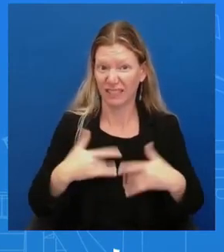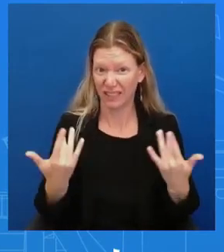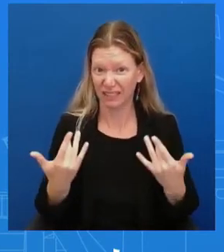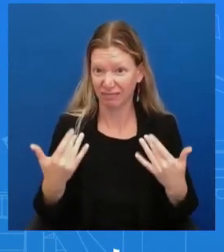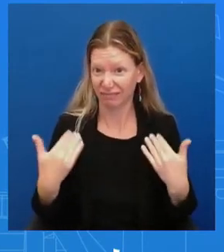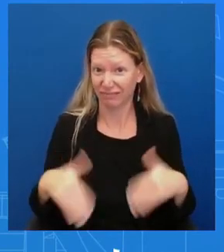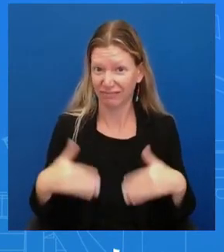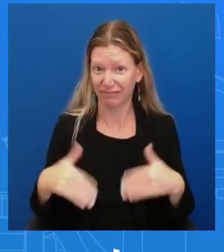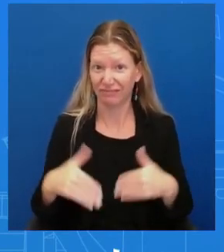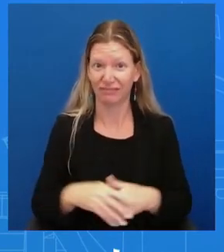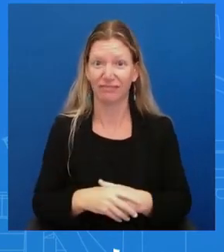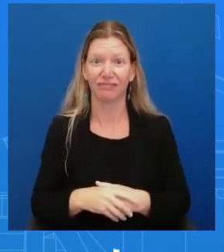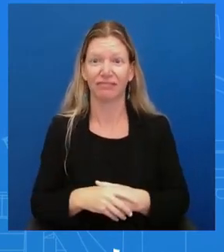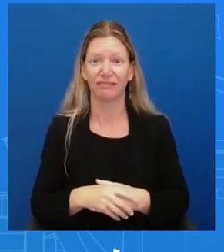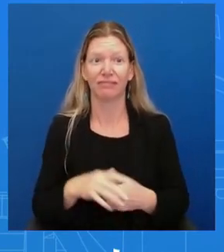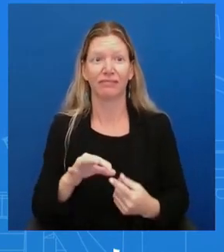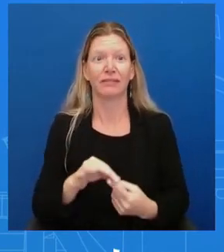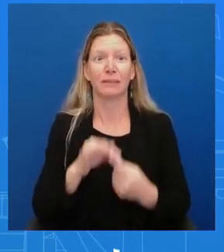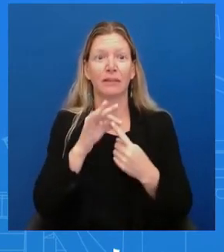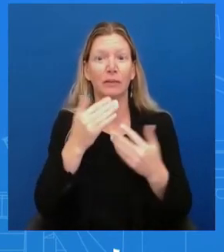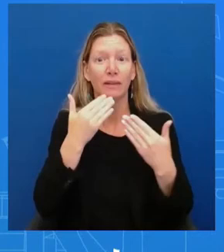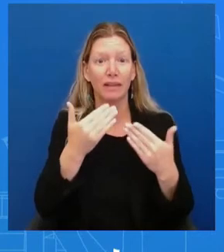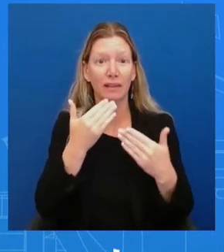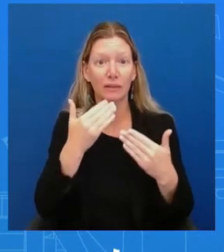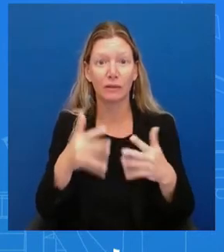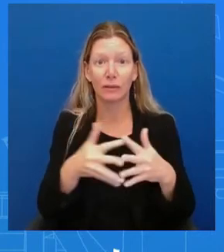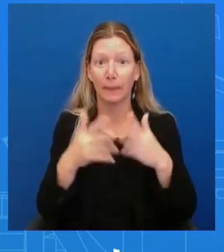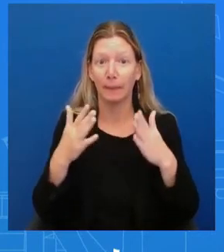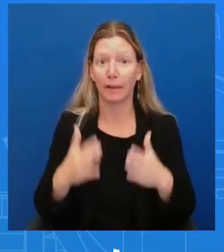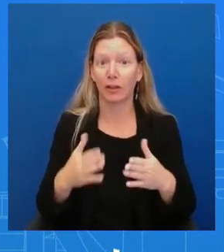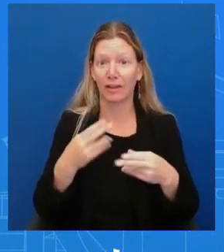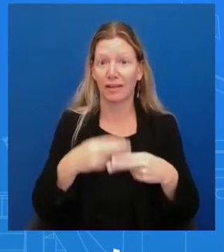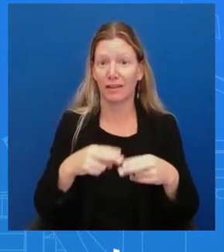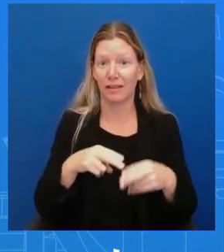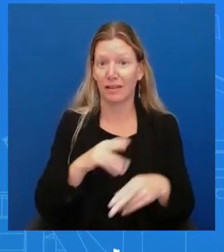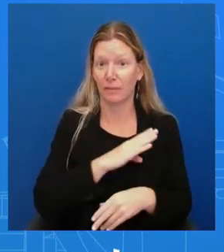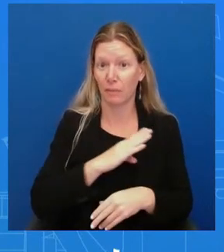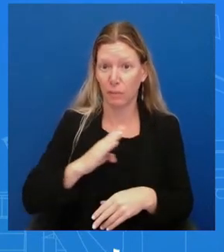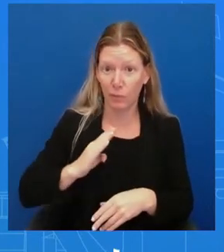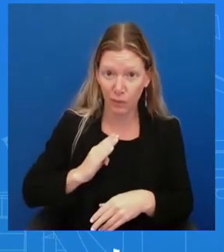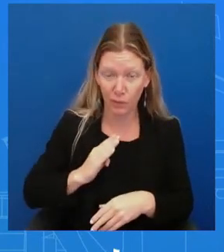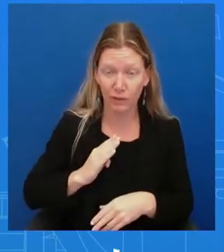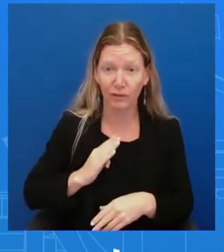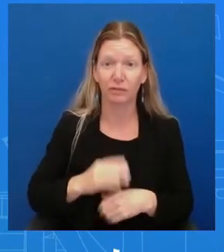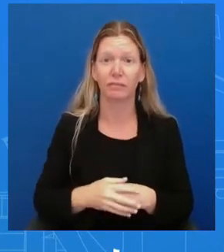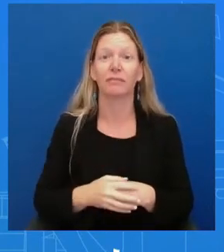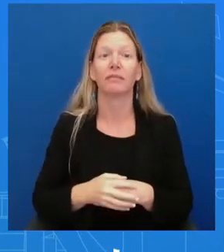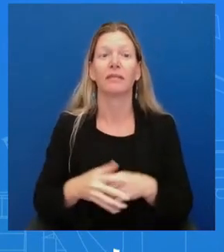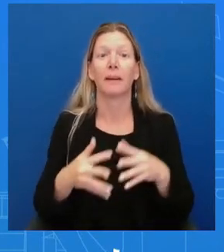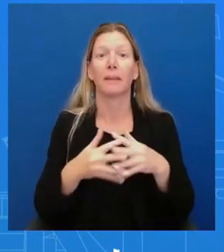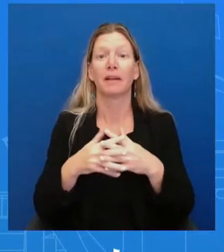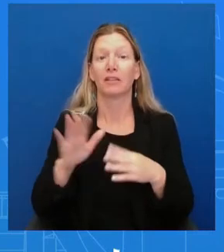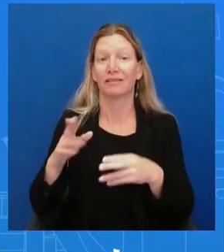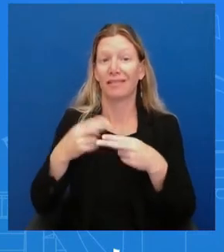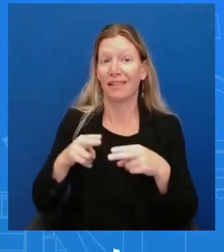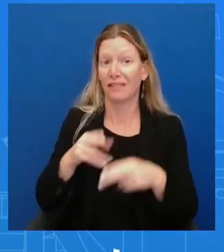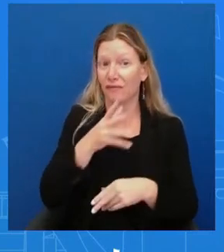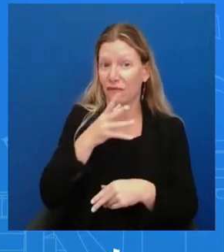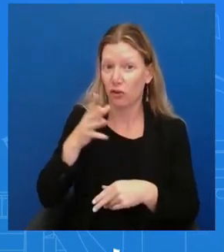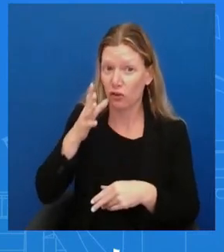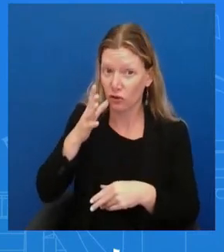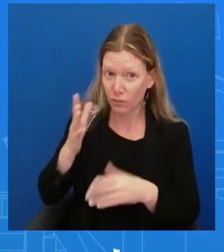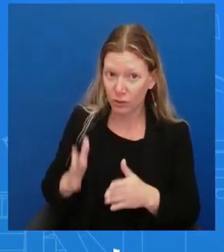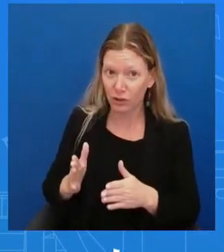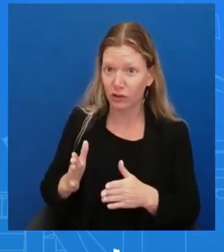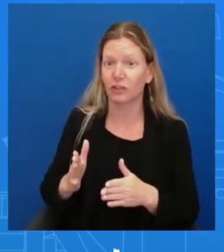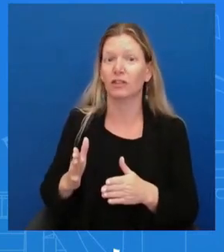thank you to the American Egg Board and America's egg farmers for continuing its more than 45-year history